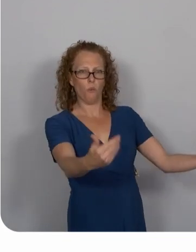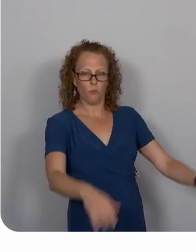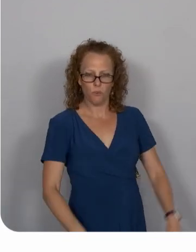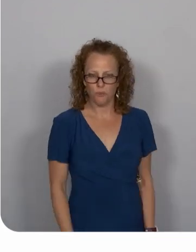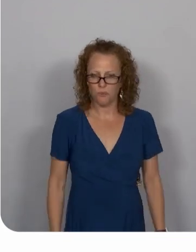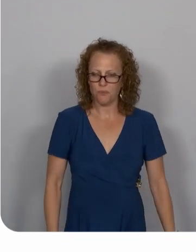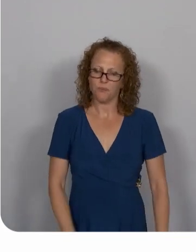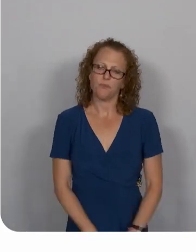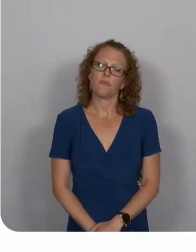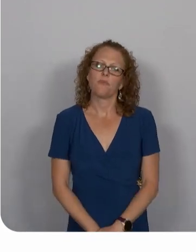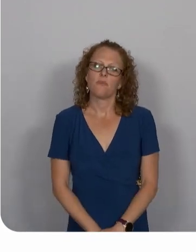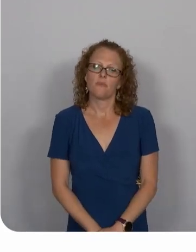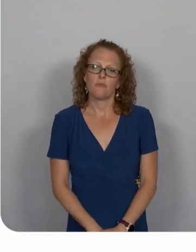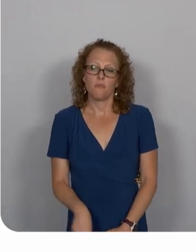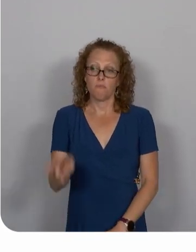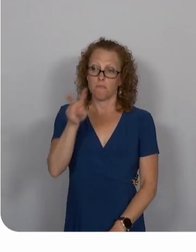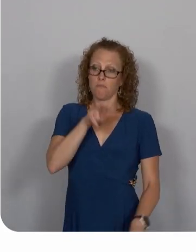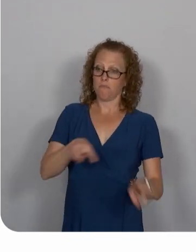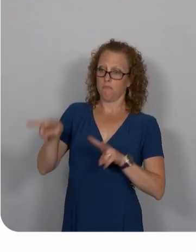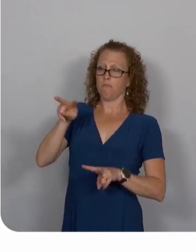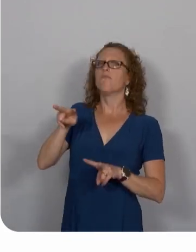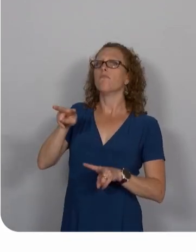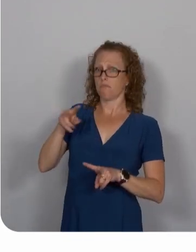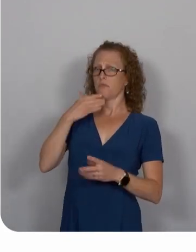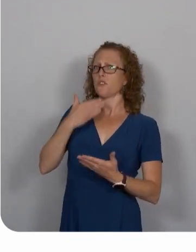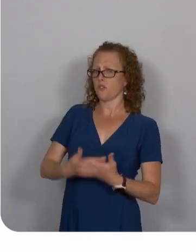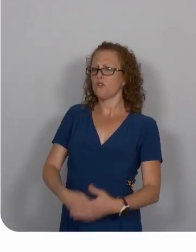Woo! You look good. What else can these do?